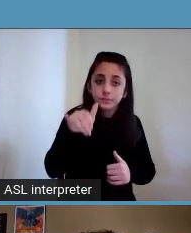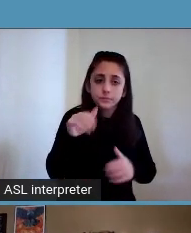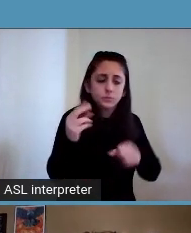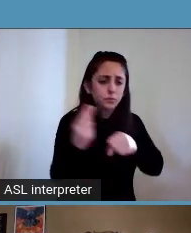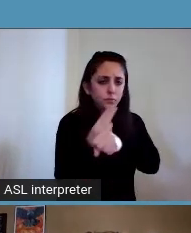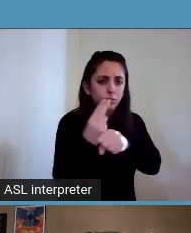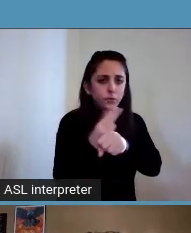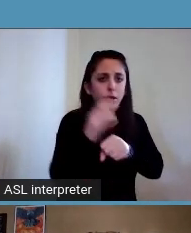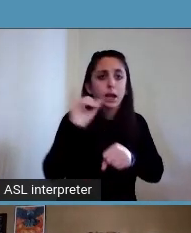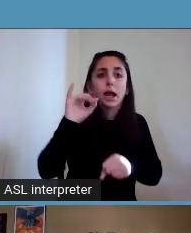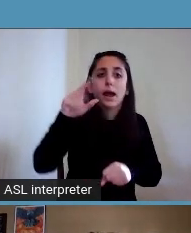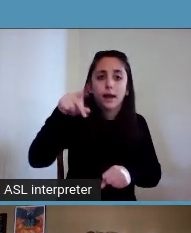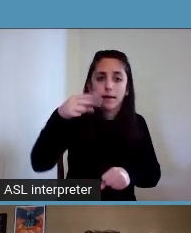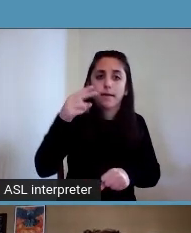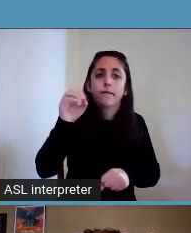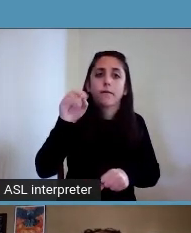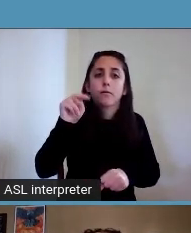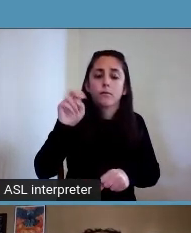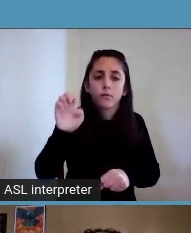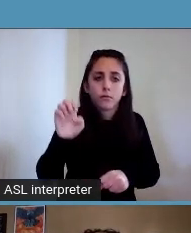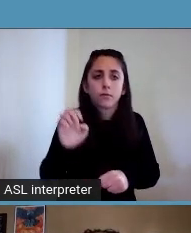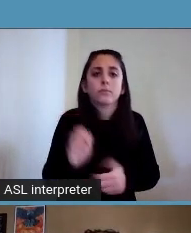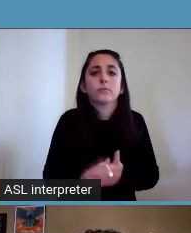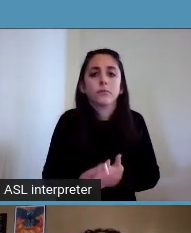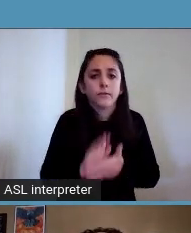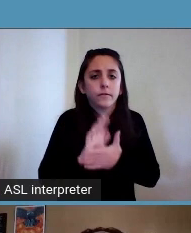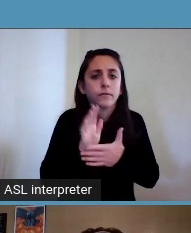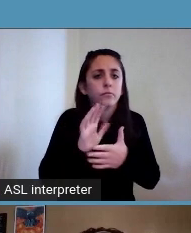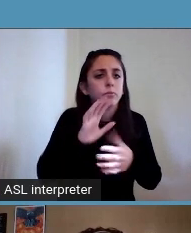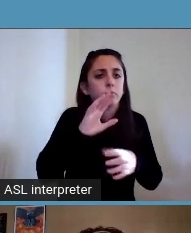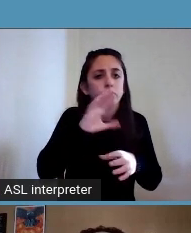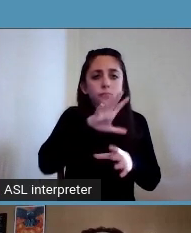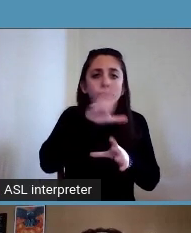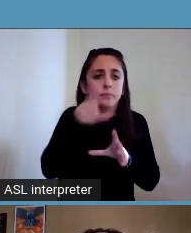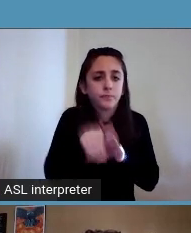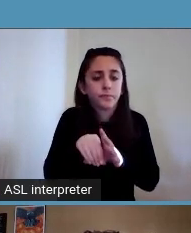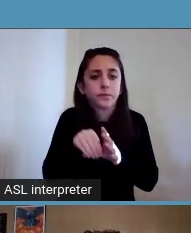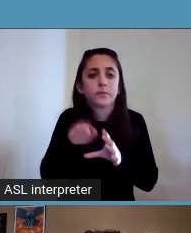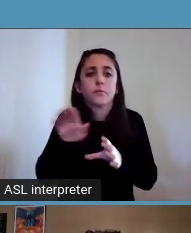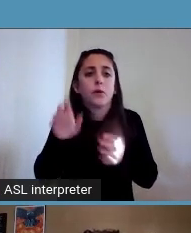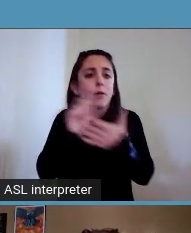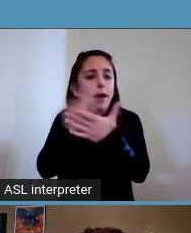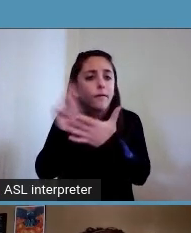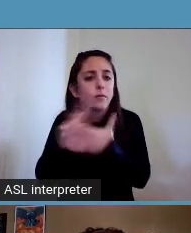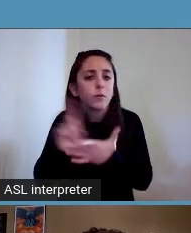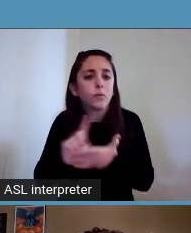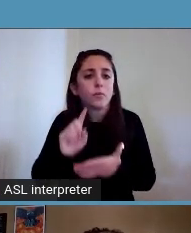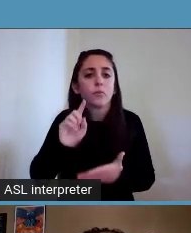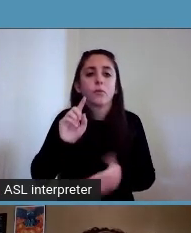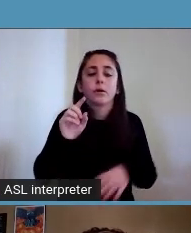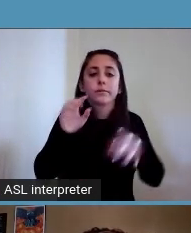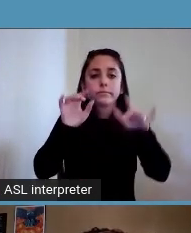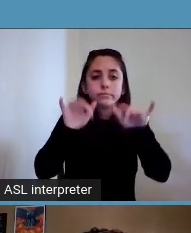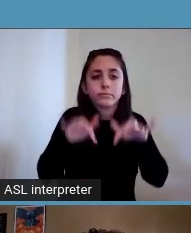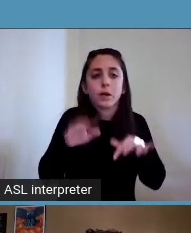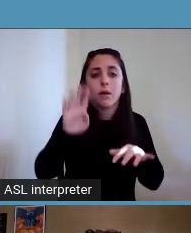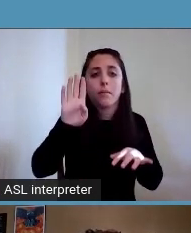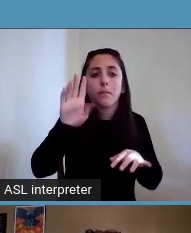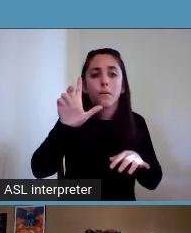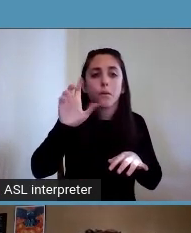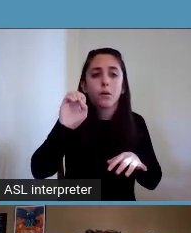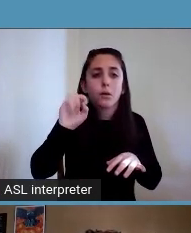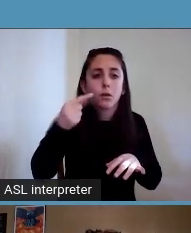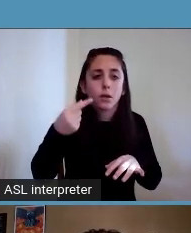video, and it ties into her weekly blog and e-newsletter content. So her designated posting day